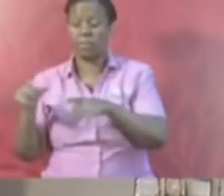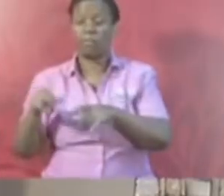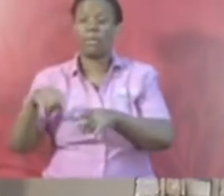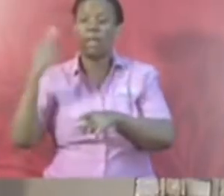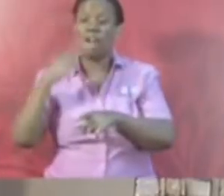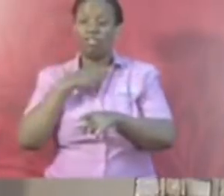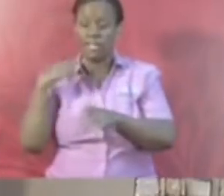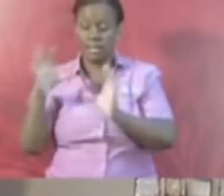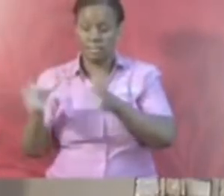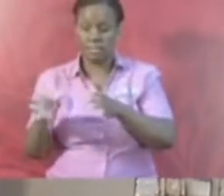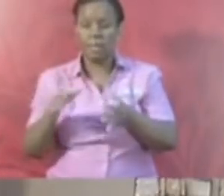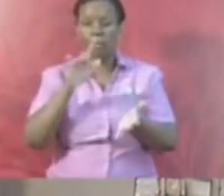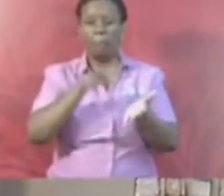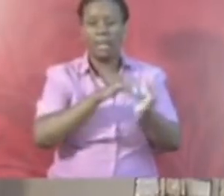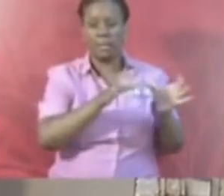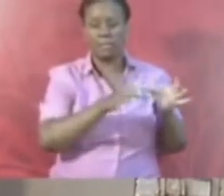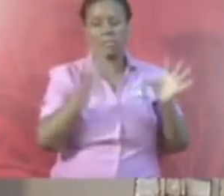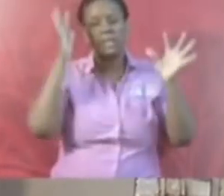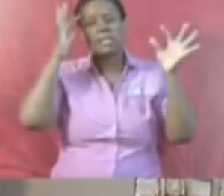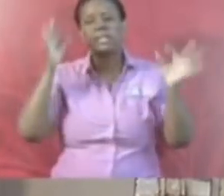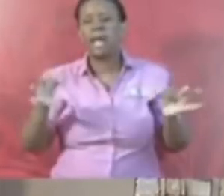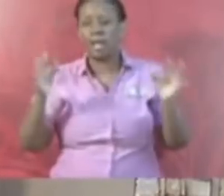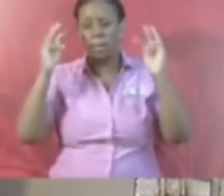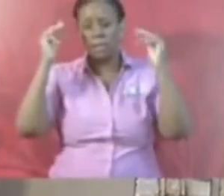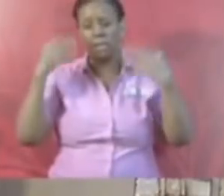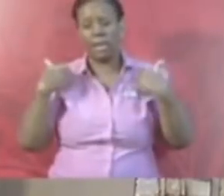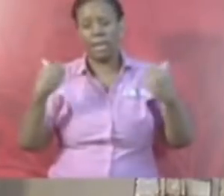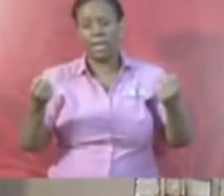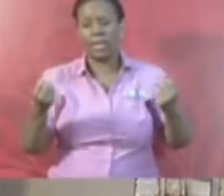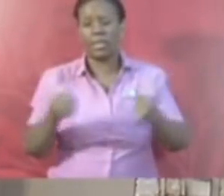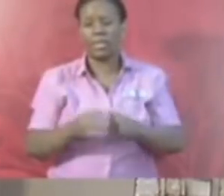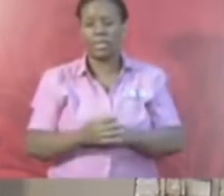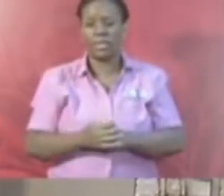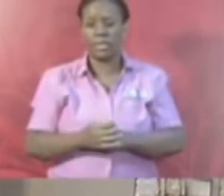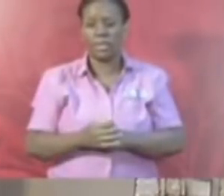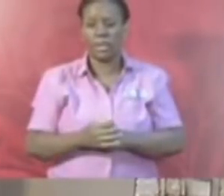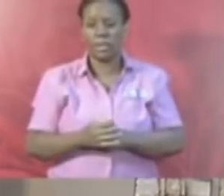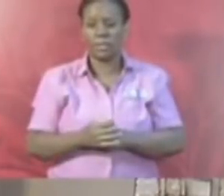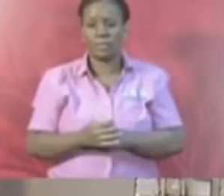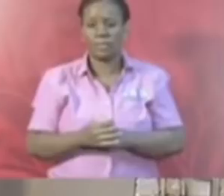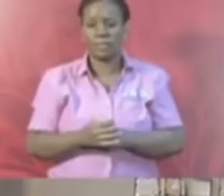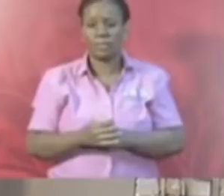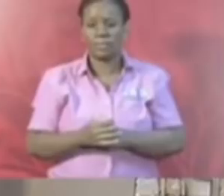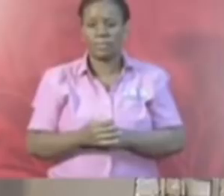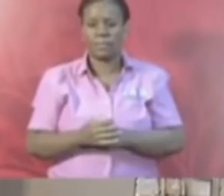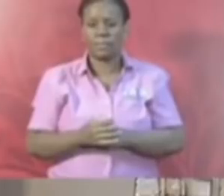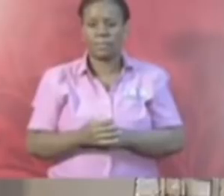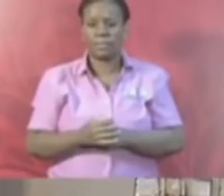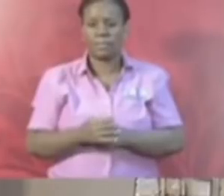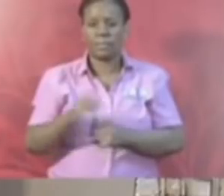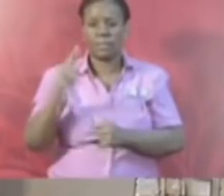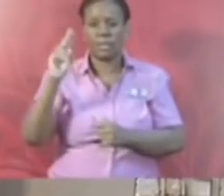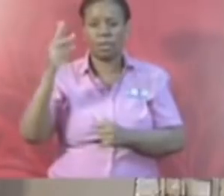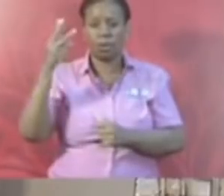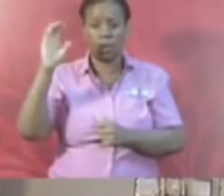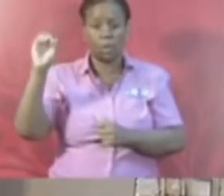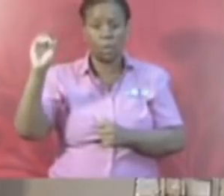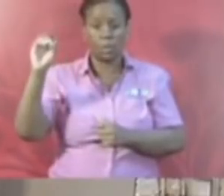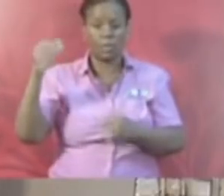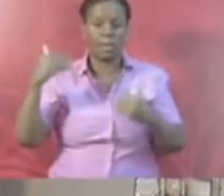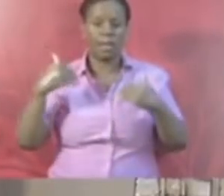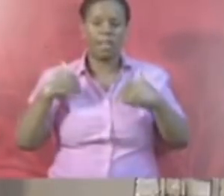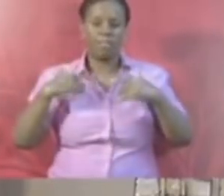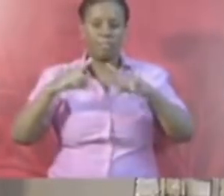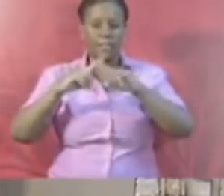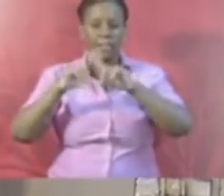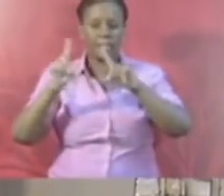Health following the categorization by WHO. So WHO have different categorizations of how they